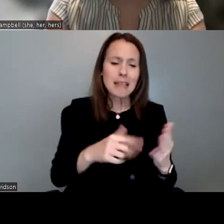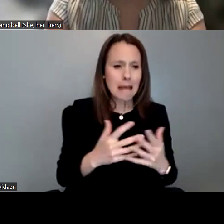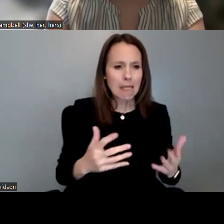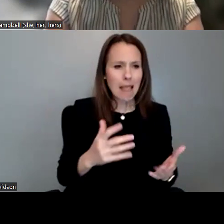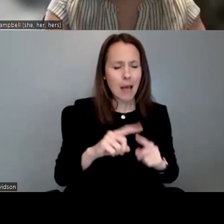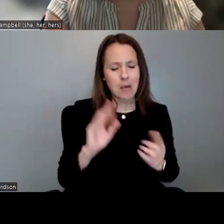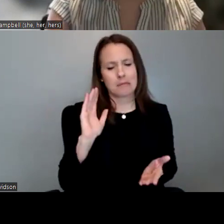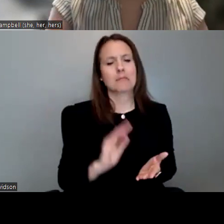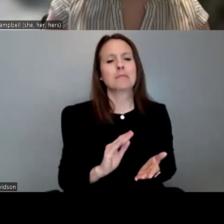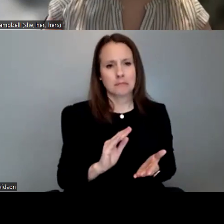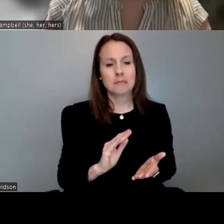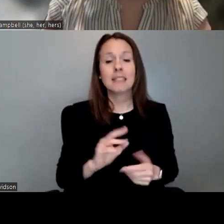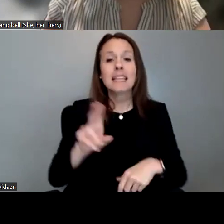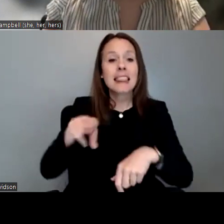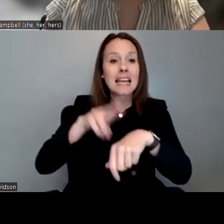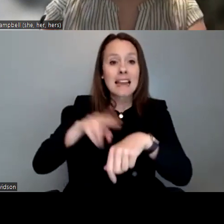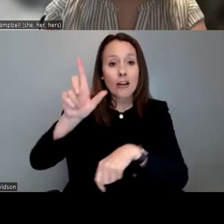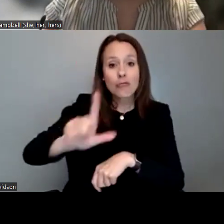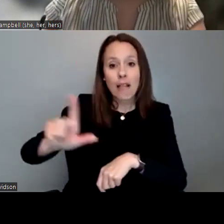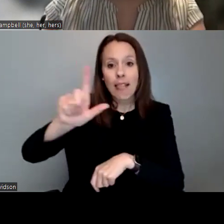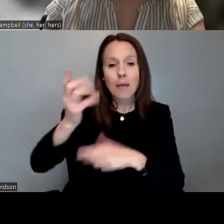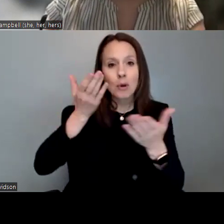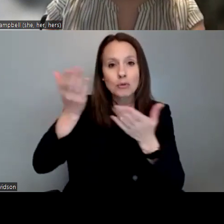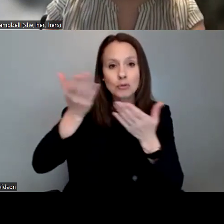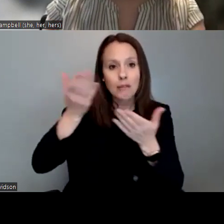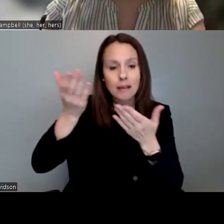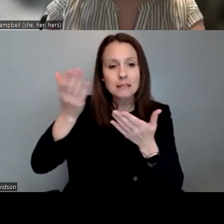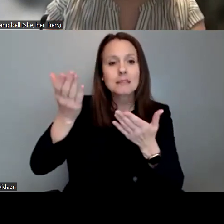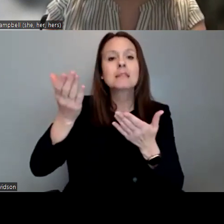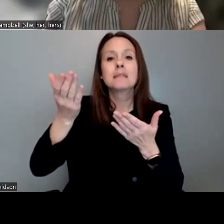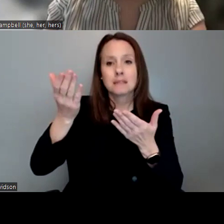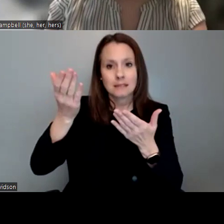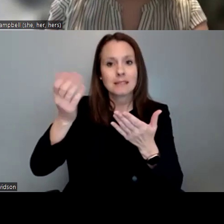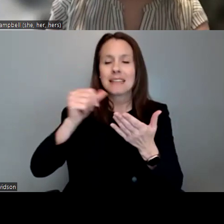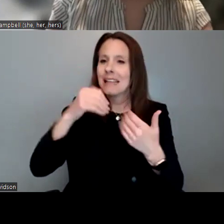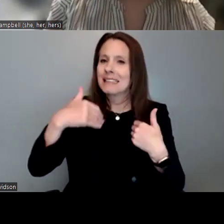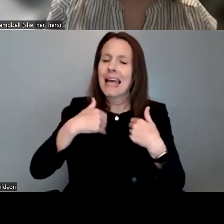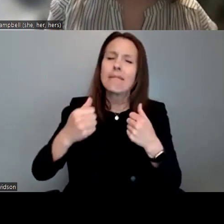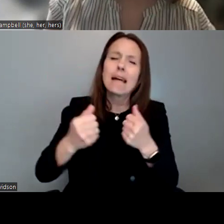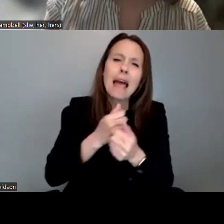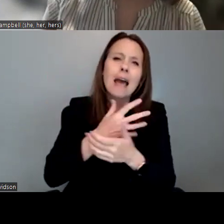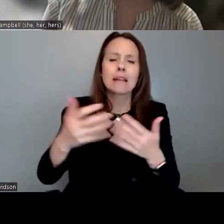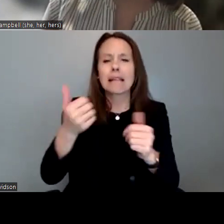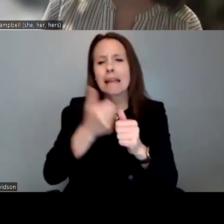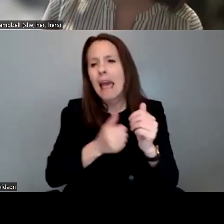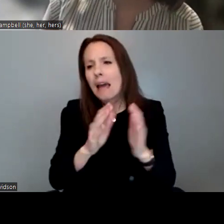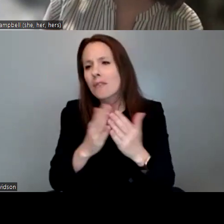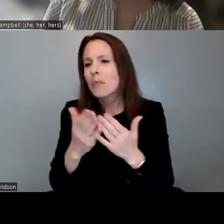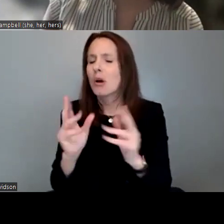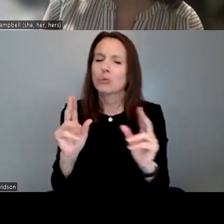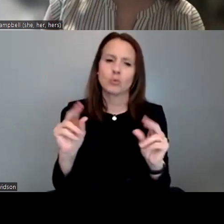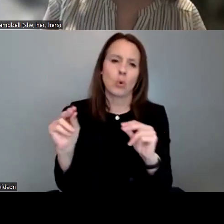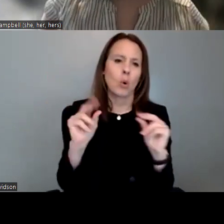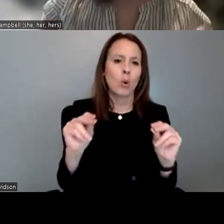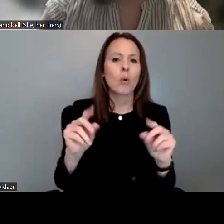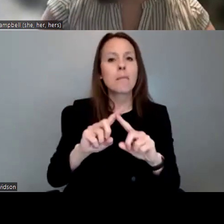so the National Library Service does not have everything everybody wants. We also